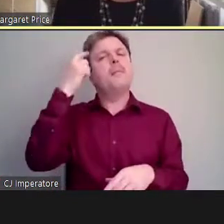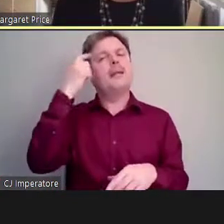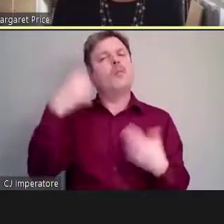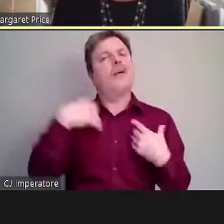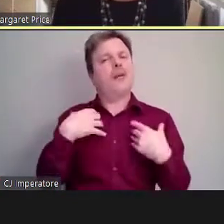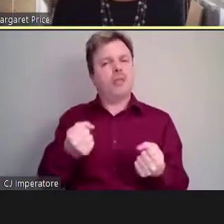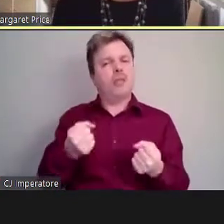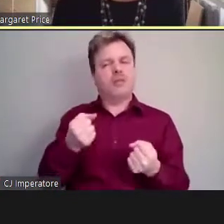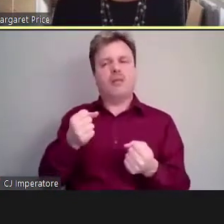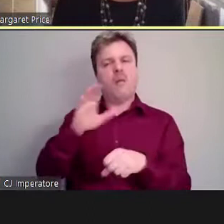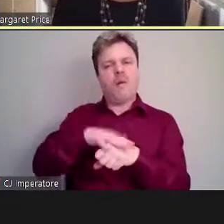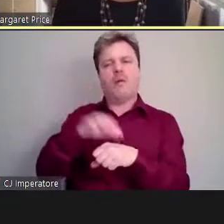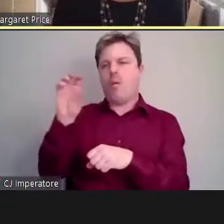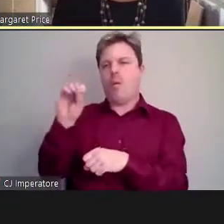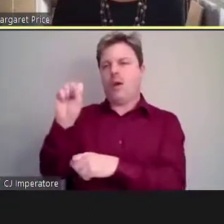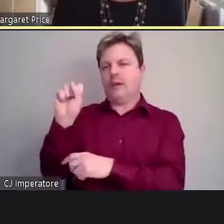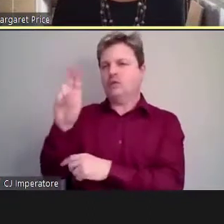campus.